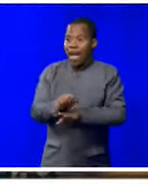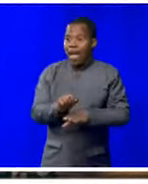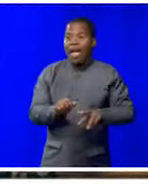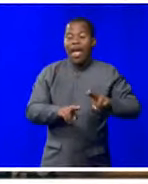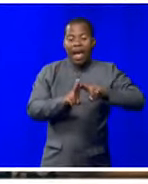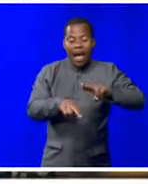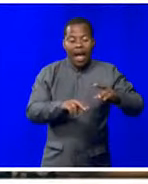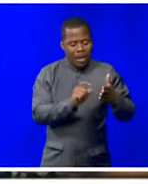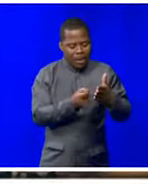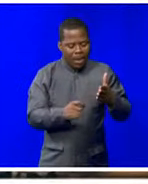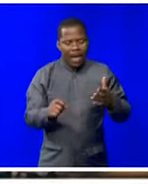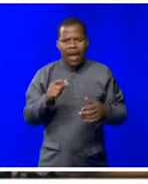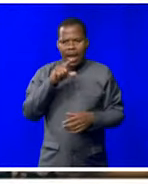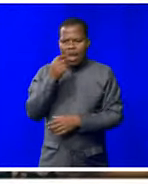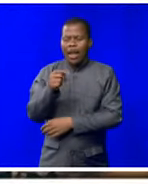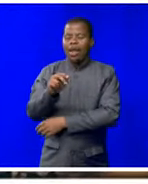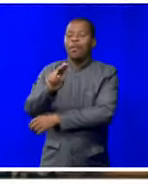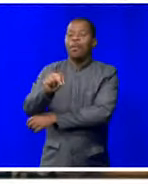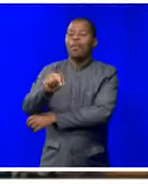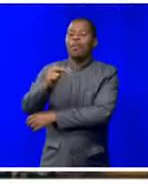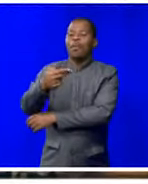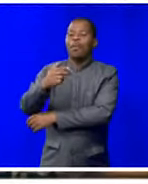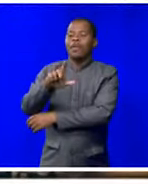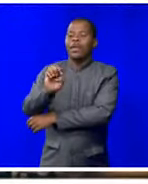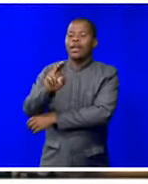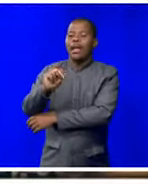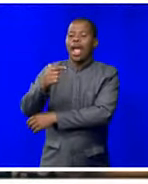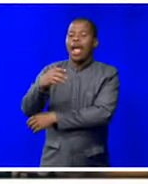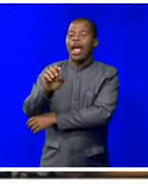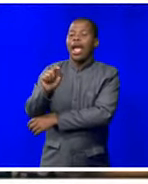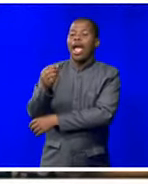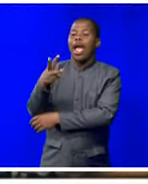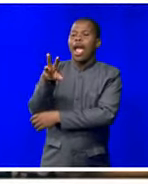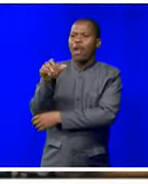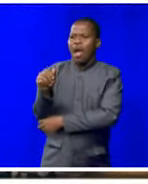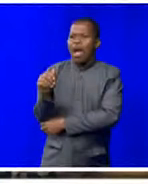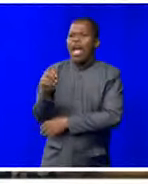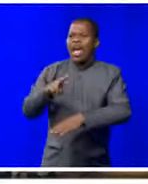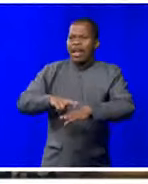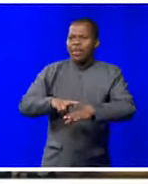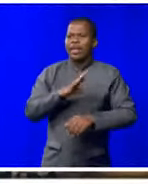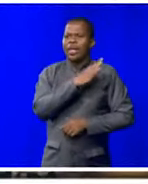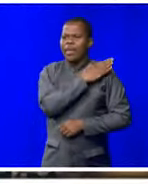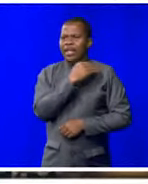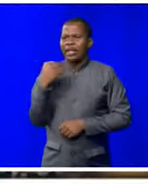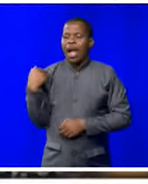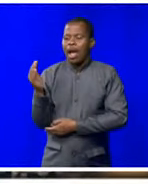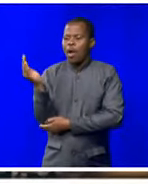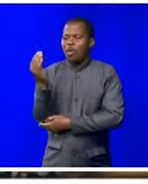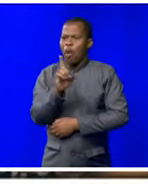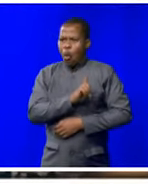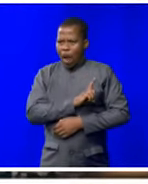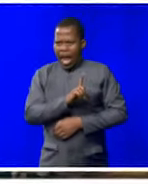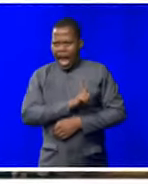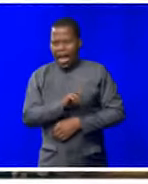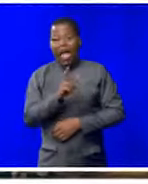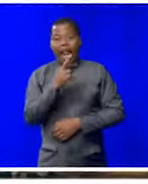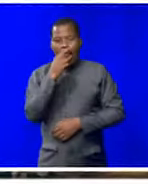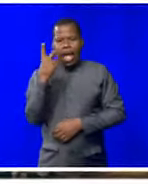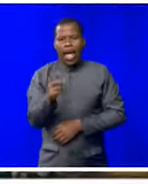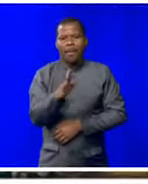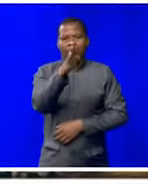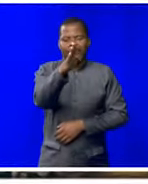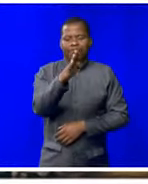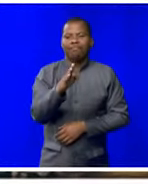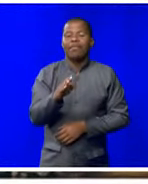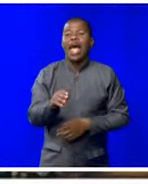in the ministry, Lungelo Nhlengetfo, during a tour of the newly renovated structures that at Mzimbovu that were destroyed by